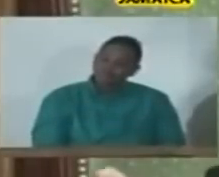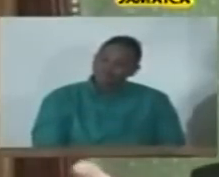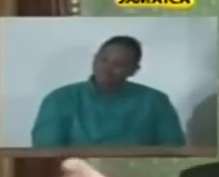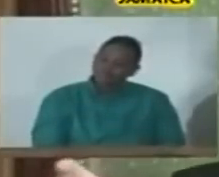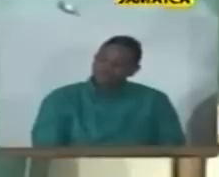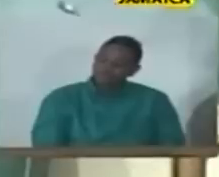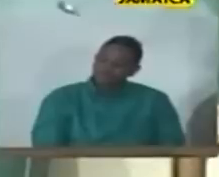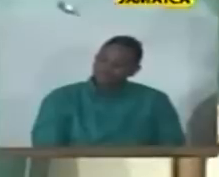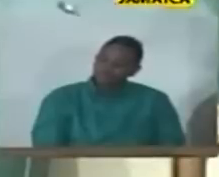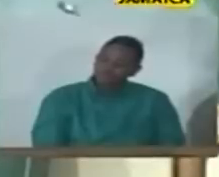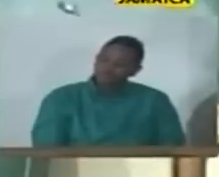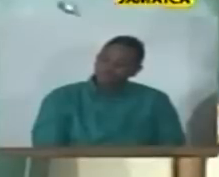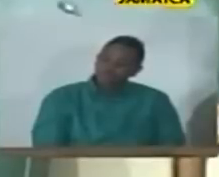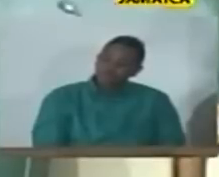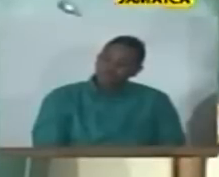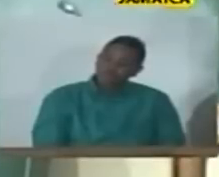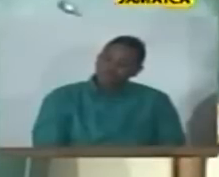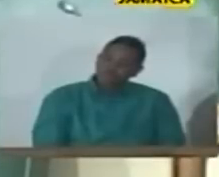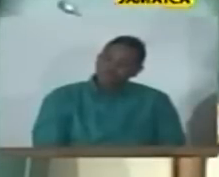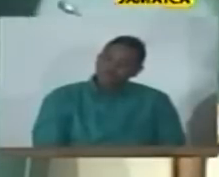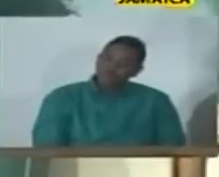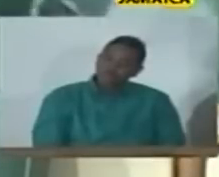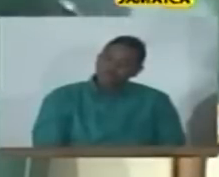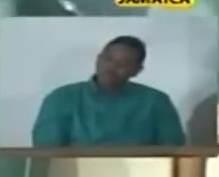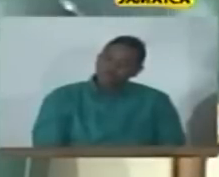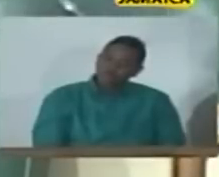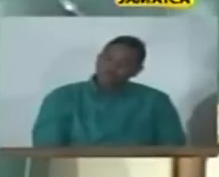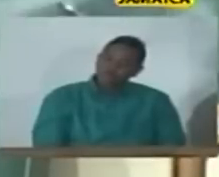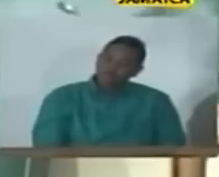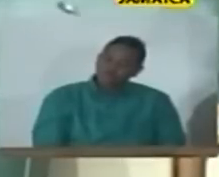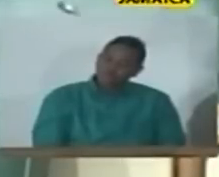difficulty. Mr. President.